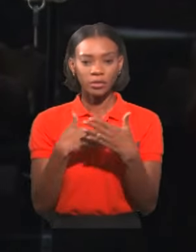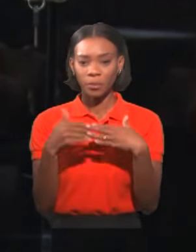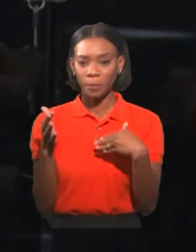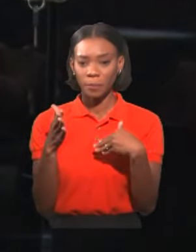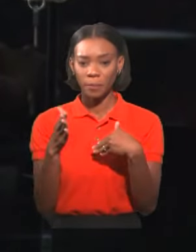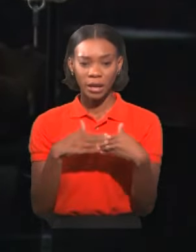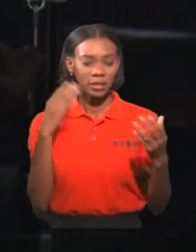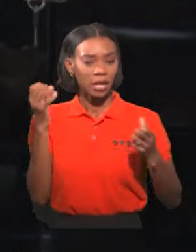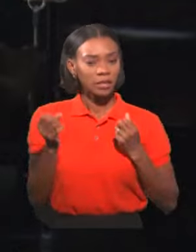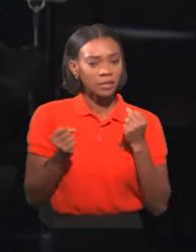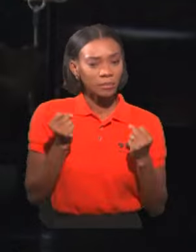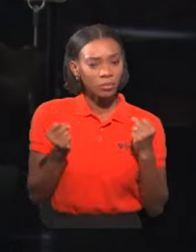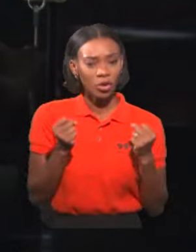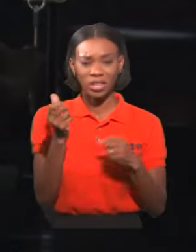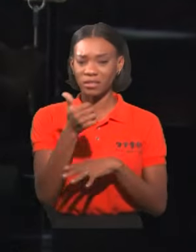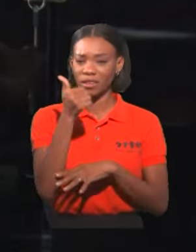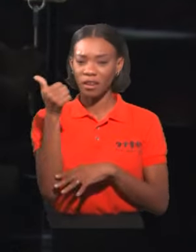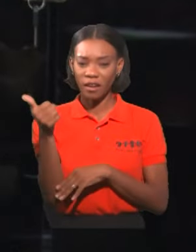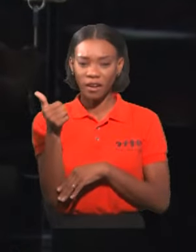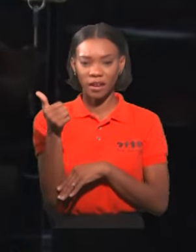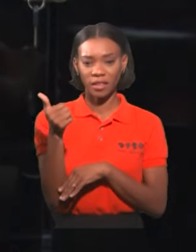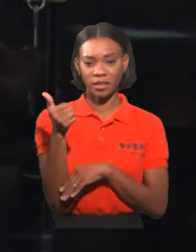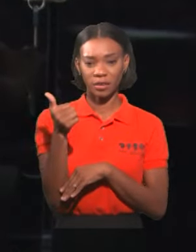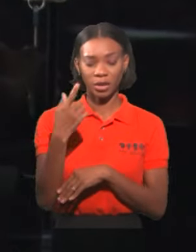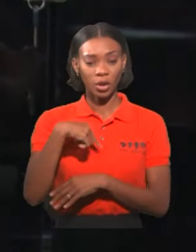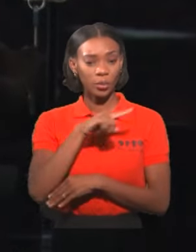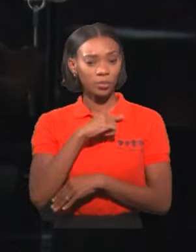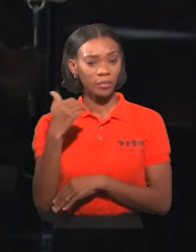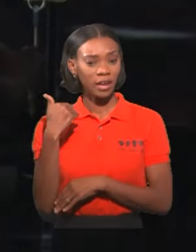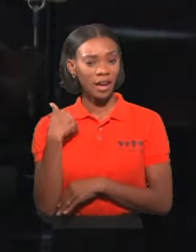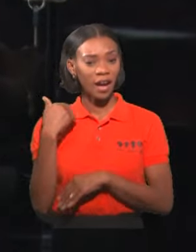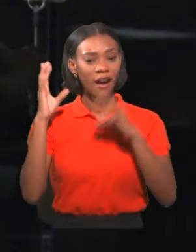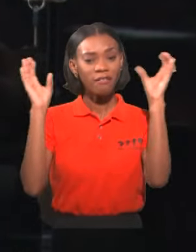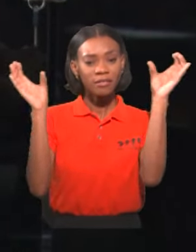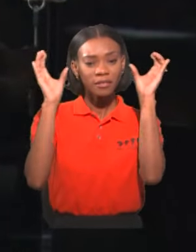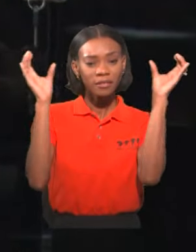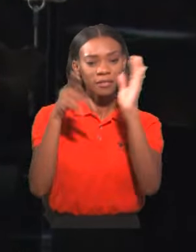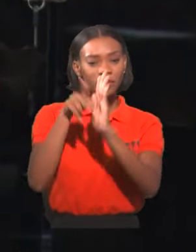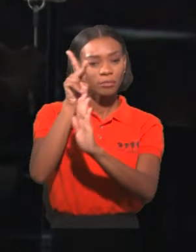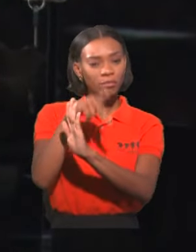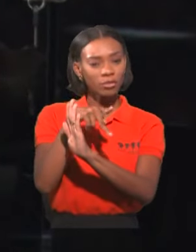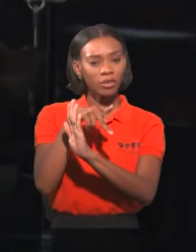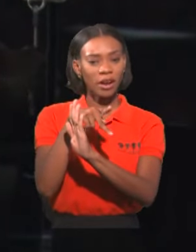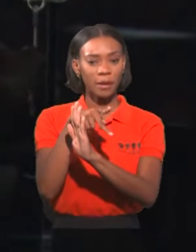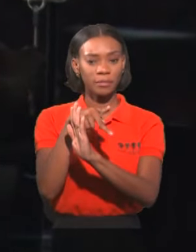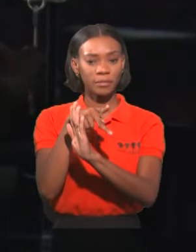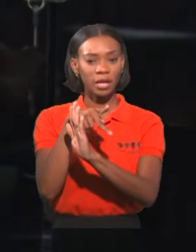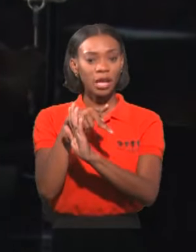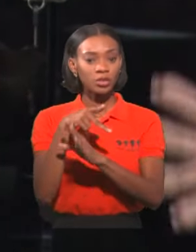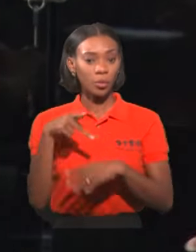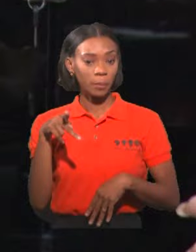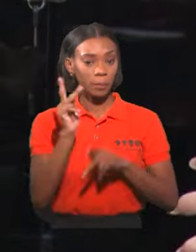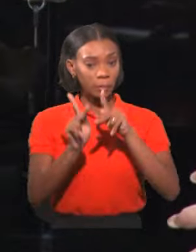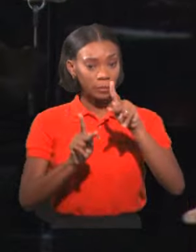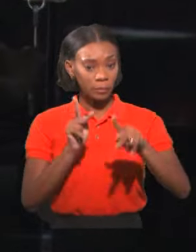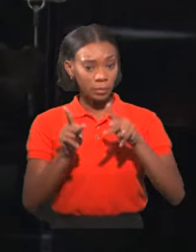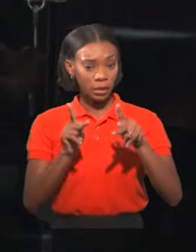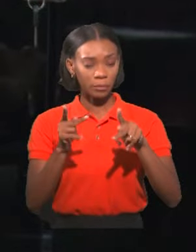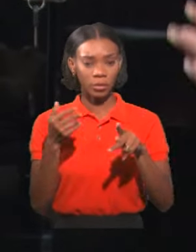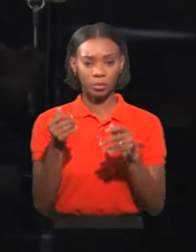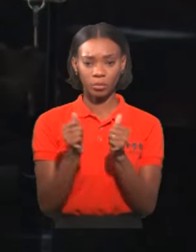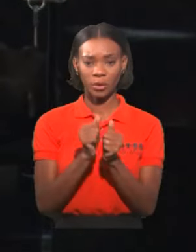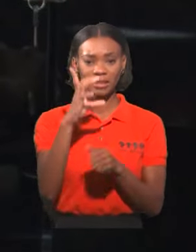social settings, and that is why we even have a carnival program where we take persons with special needs